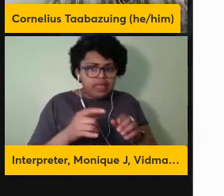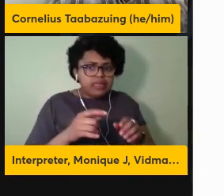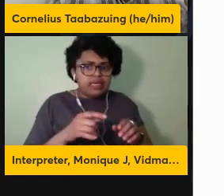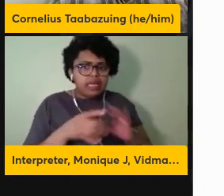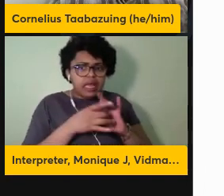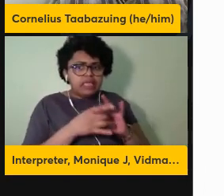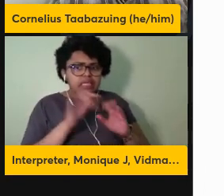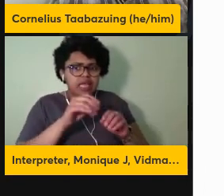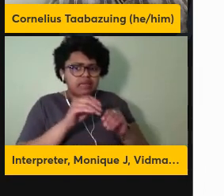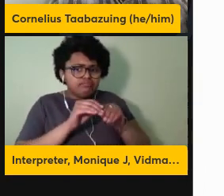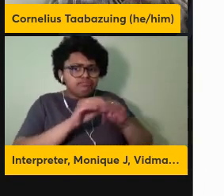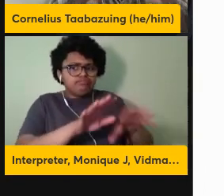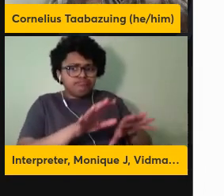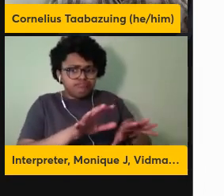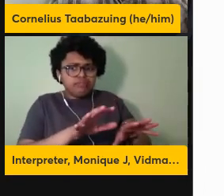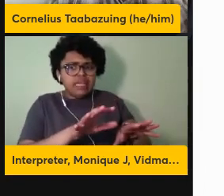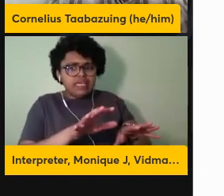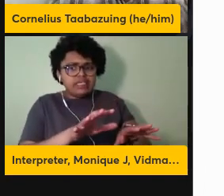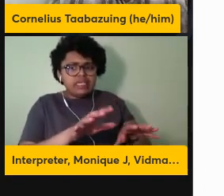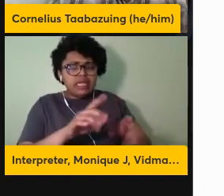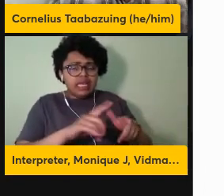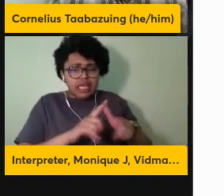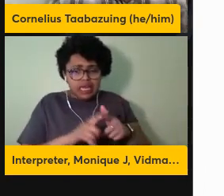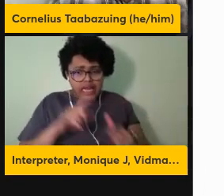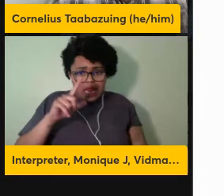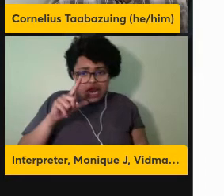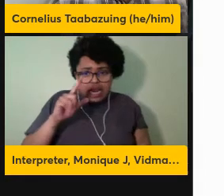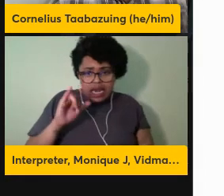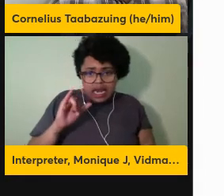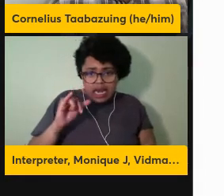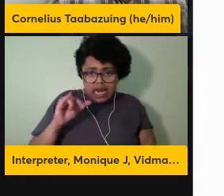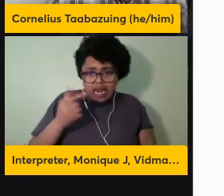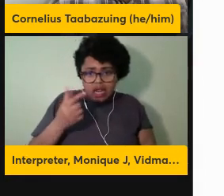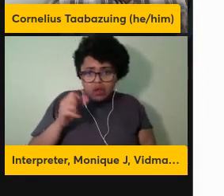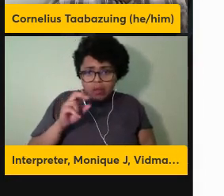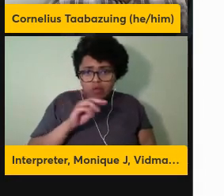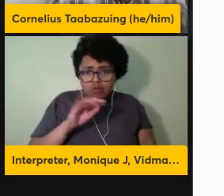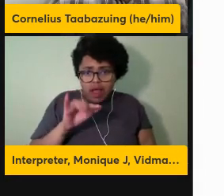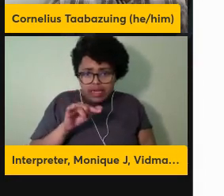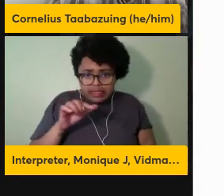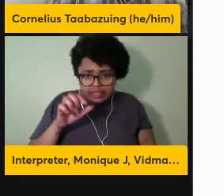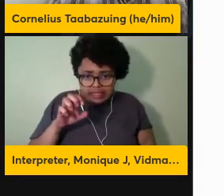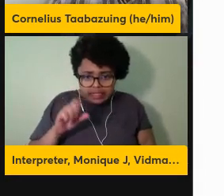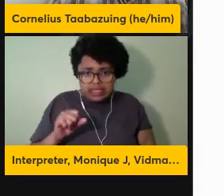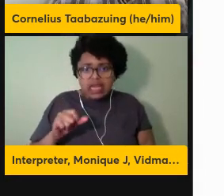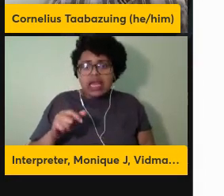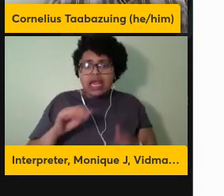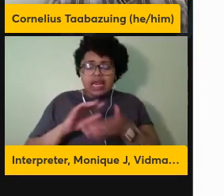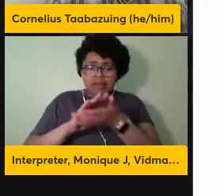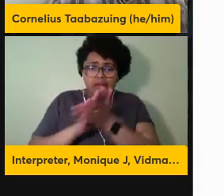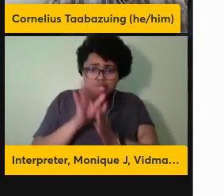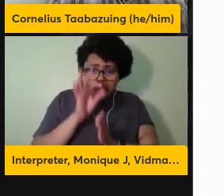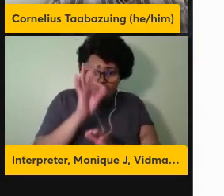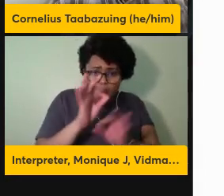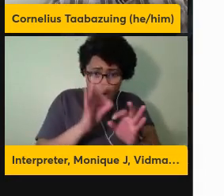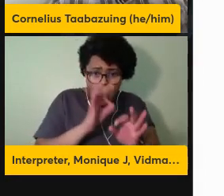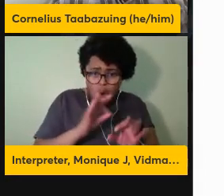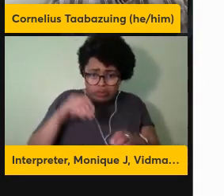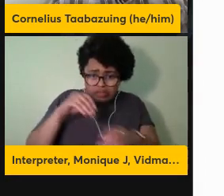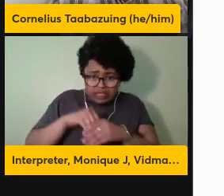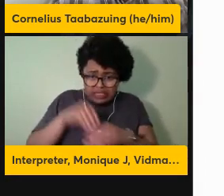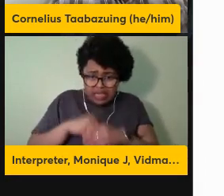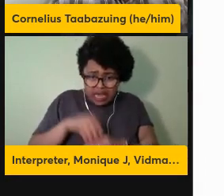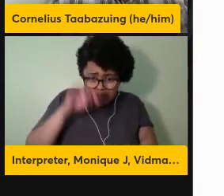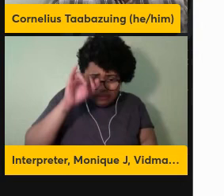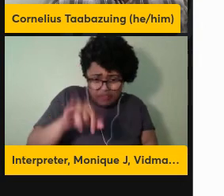is released and it oligomerizes and then forms holes in the plasma membrane of the cells. And so this allows the diffusion of